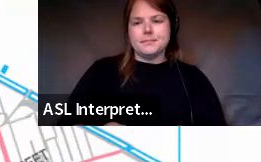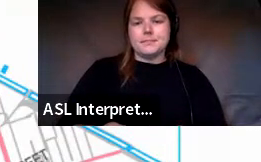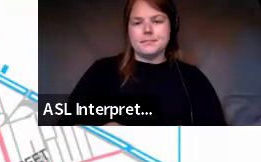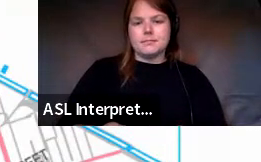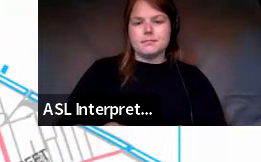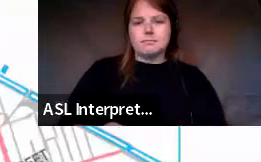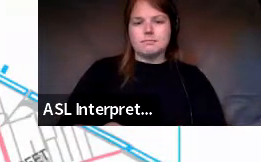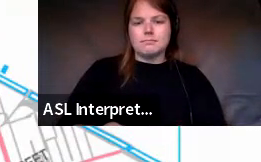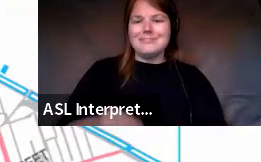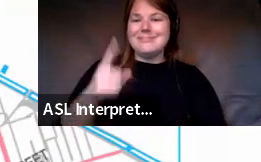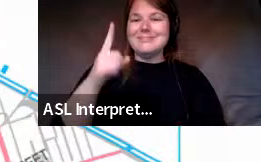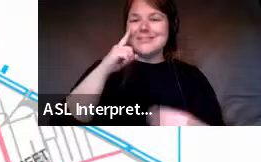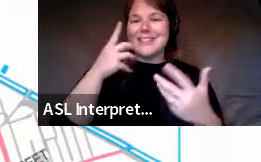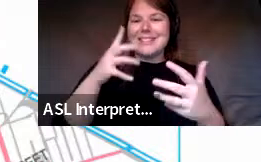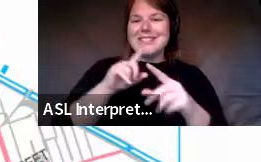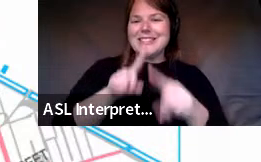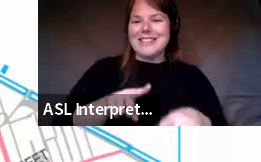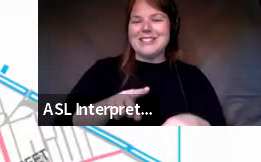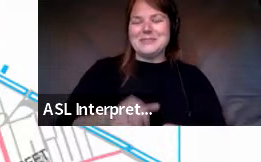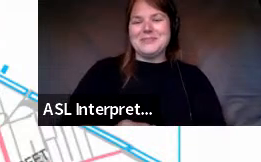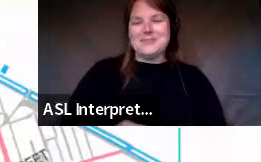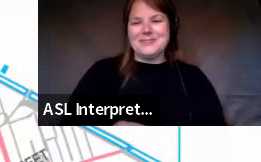So I think we answered it. Okay. Right?